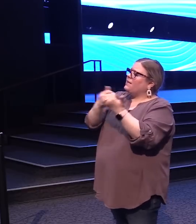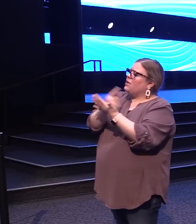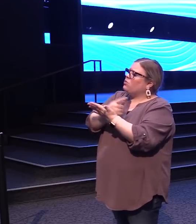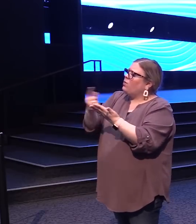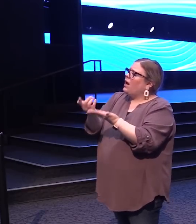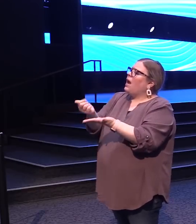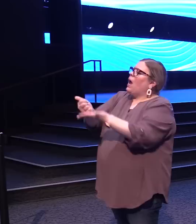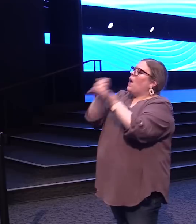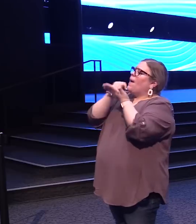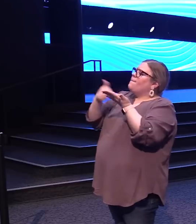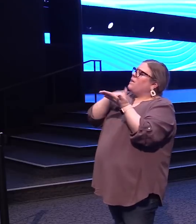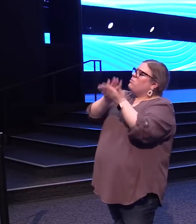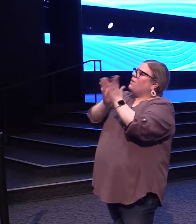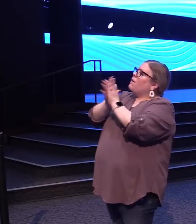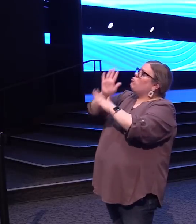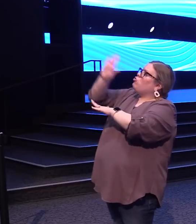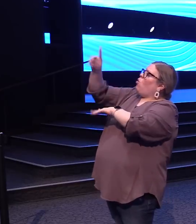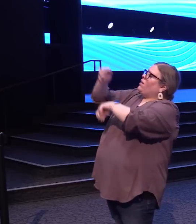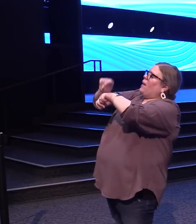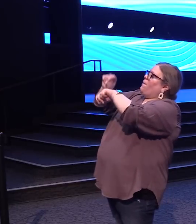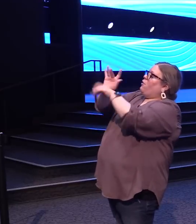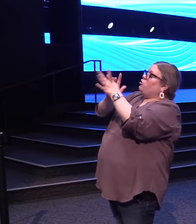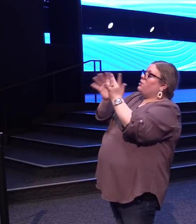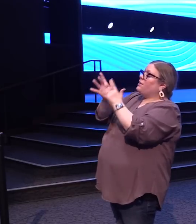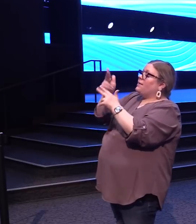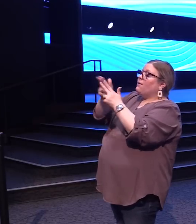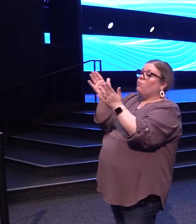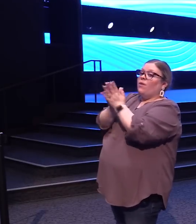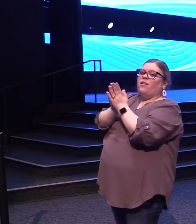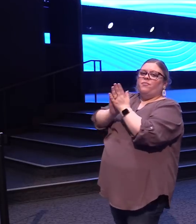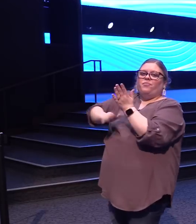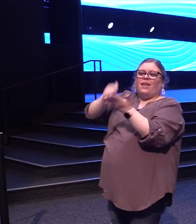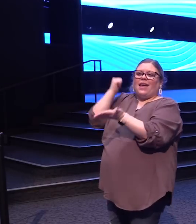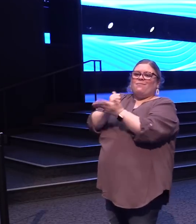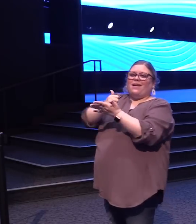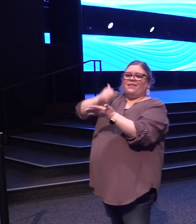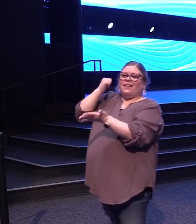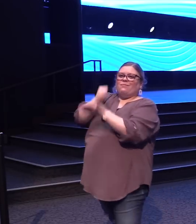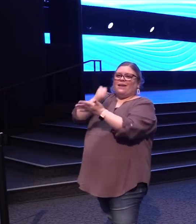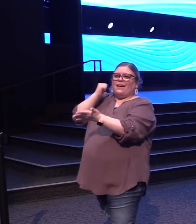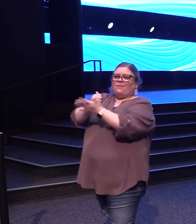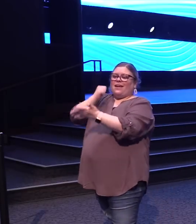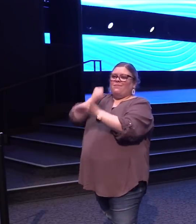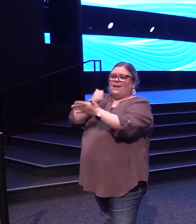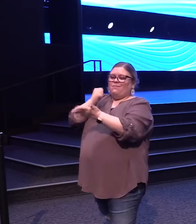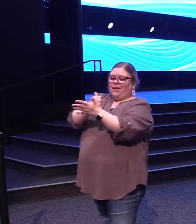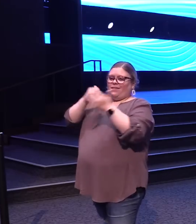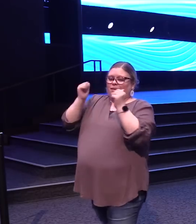to be your temples. In the name of Jesus, we pray. Amen and amen.